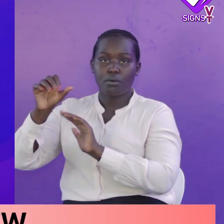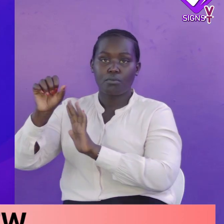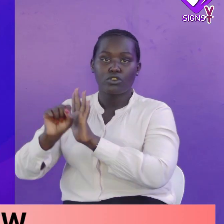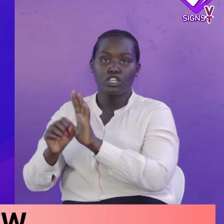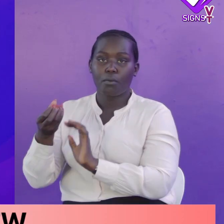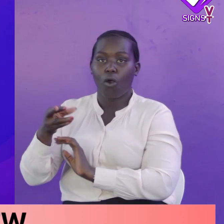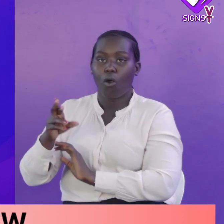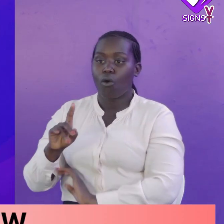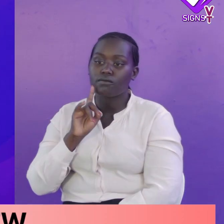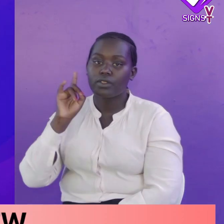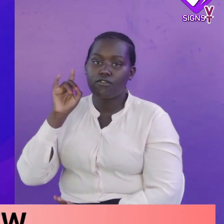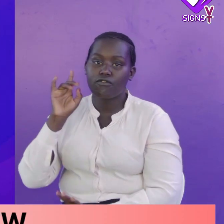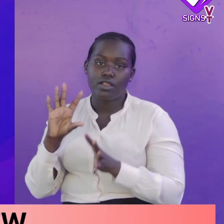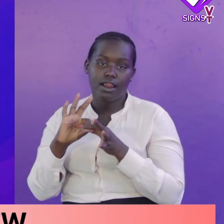this